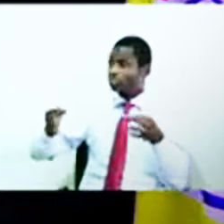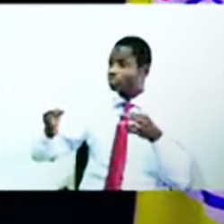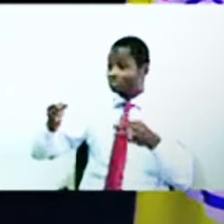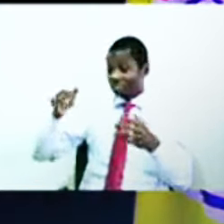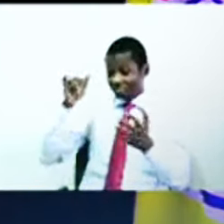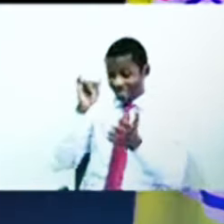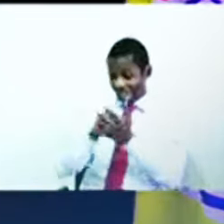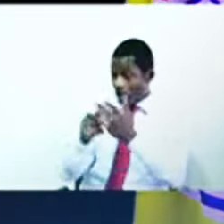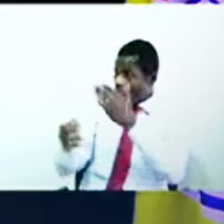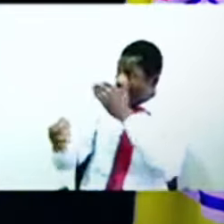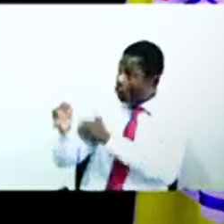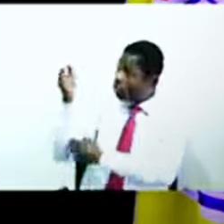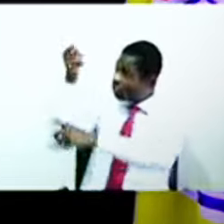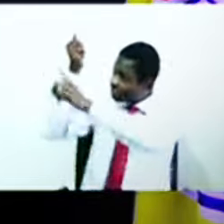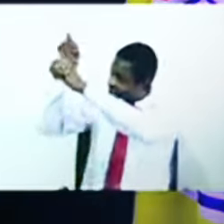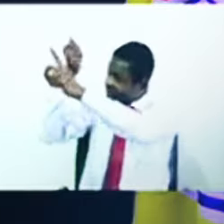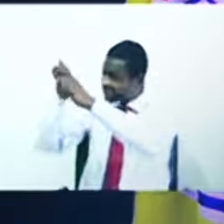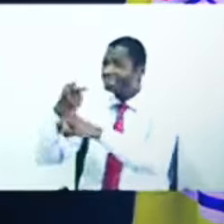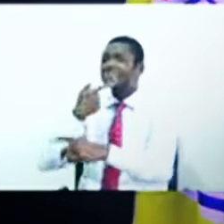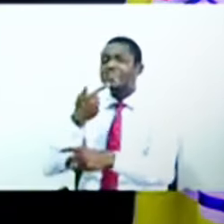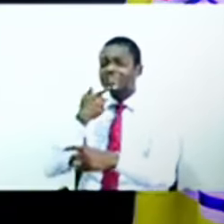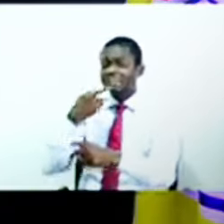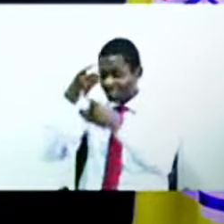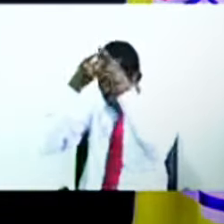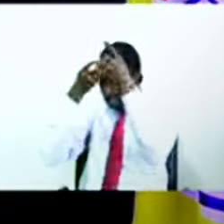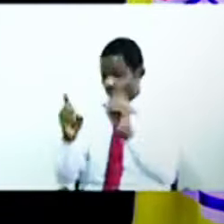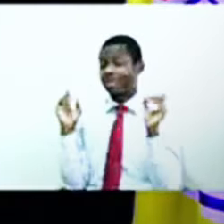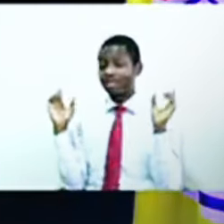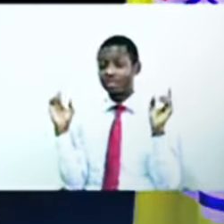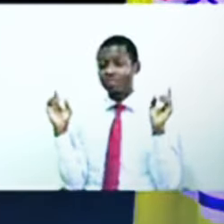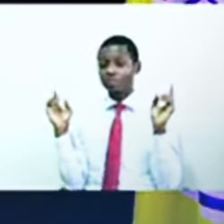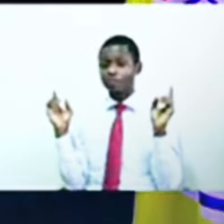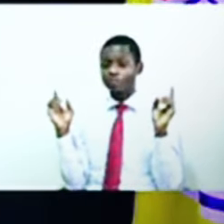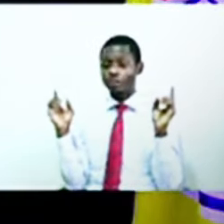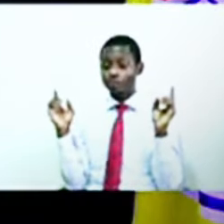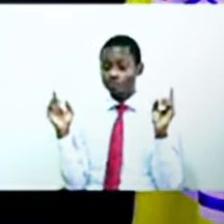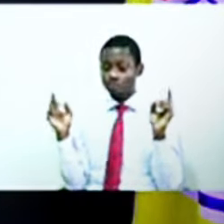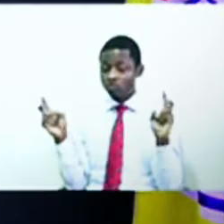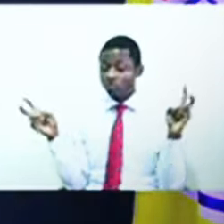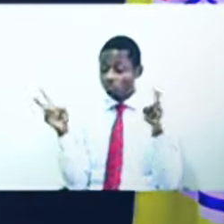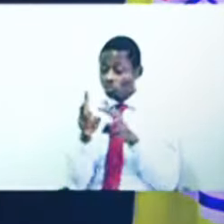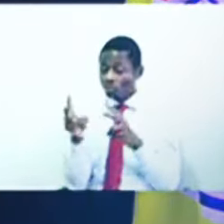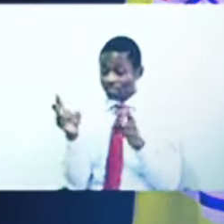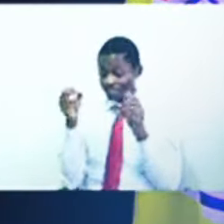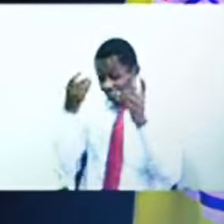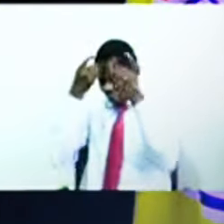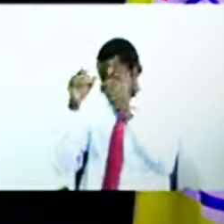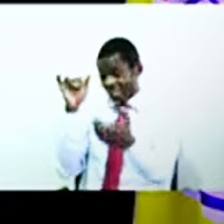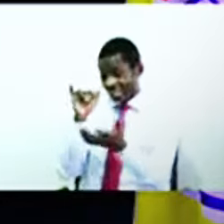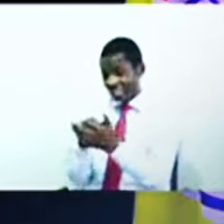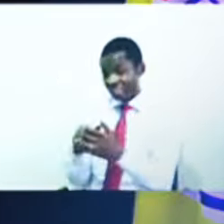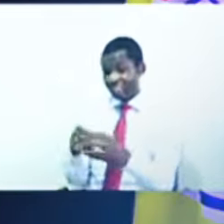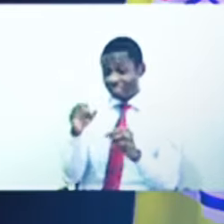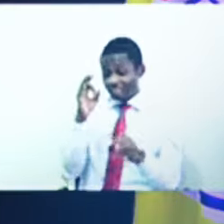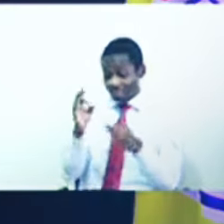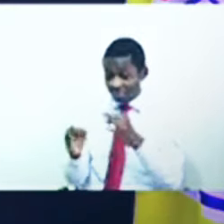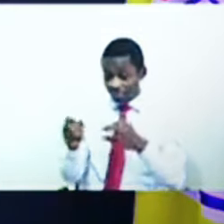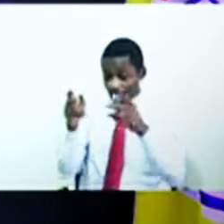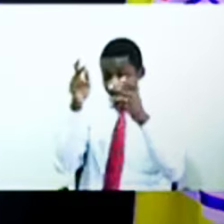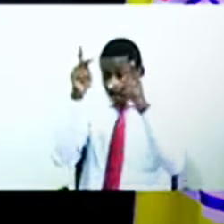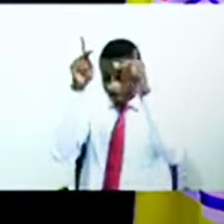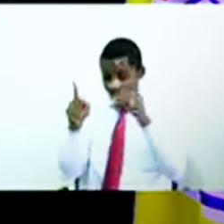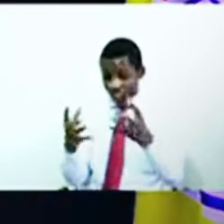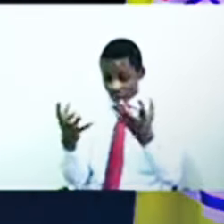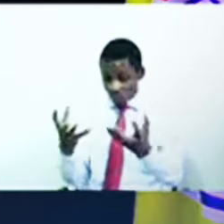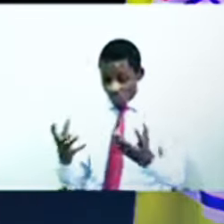it. And Paul says that if you want to turn it, the Old Testament says that let the person